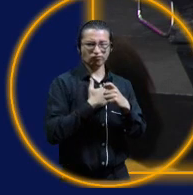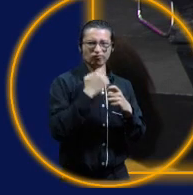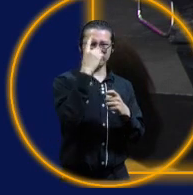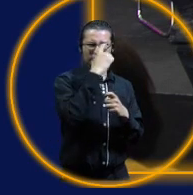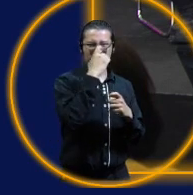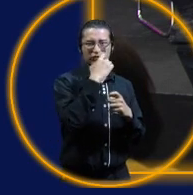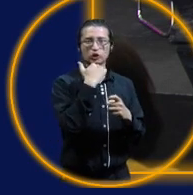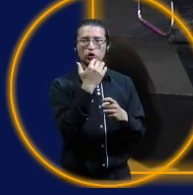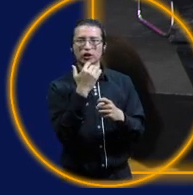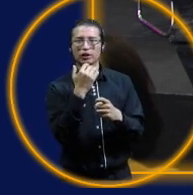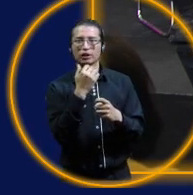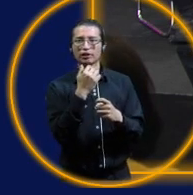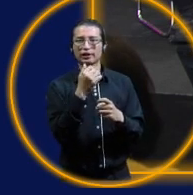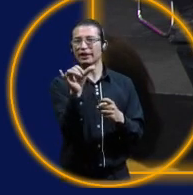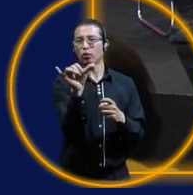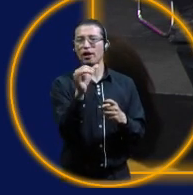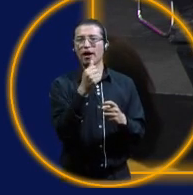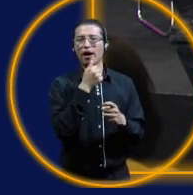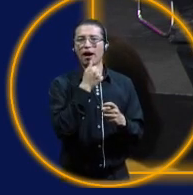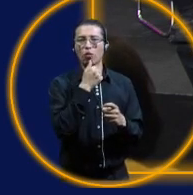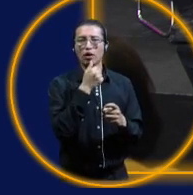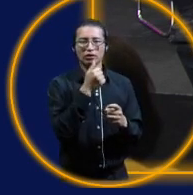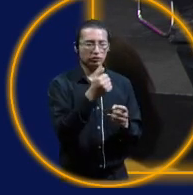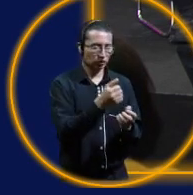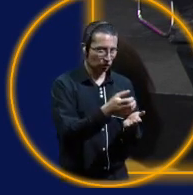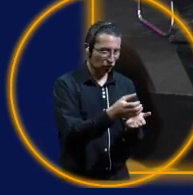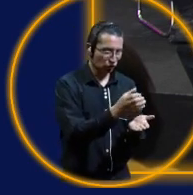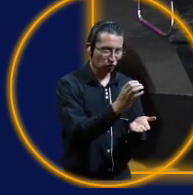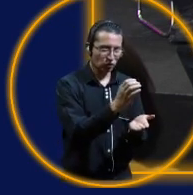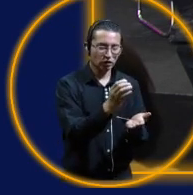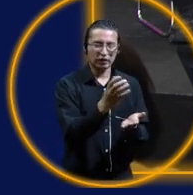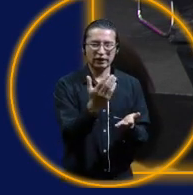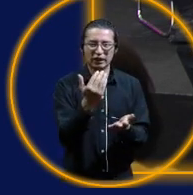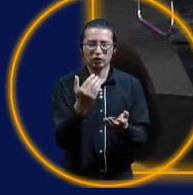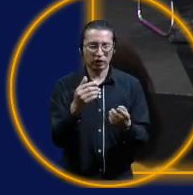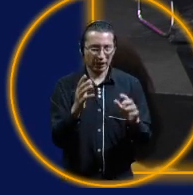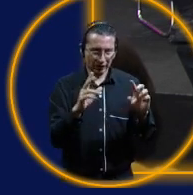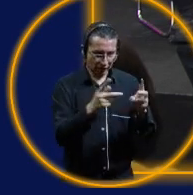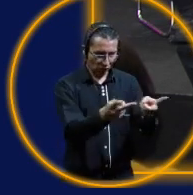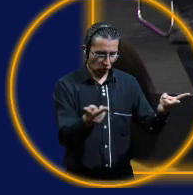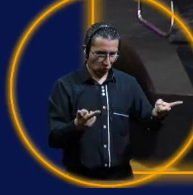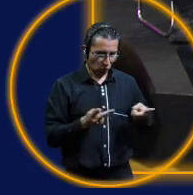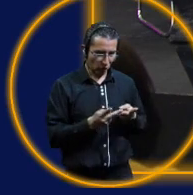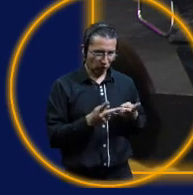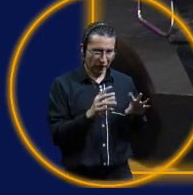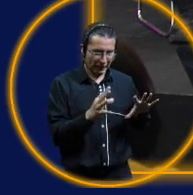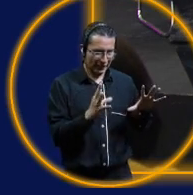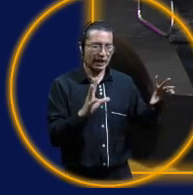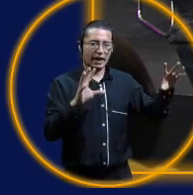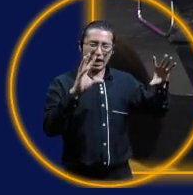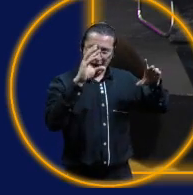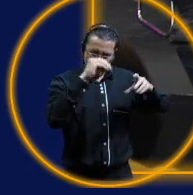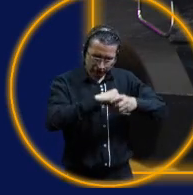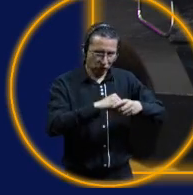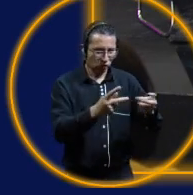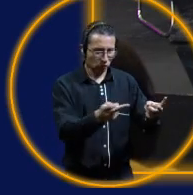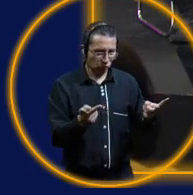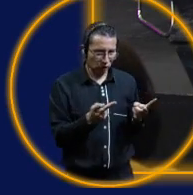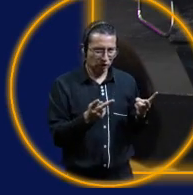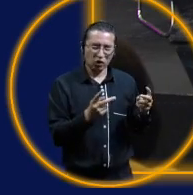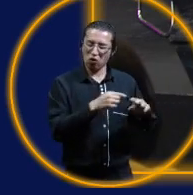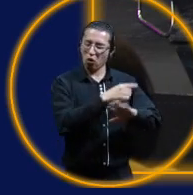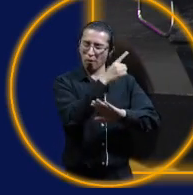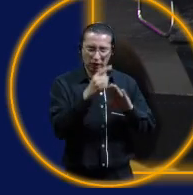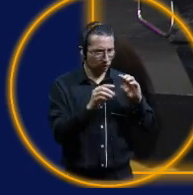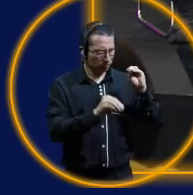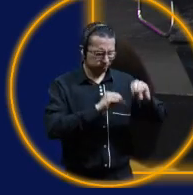and some snacks, and I'm not gonna leave my room until have like gotten to this place with